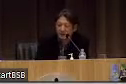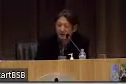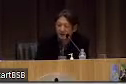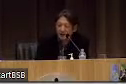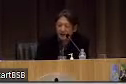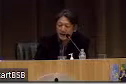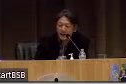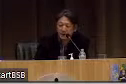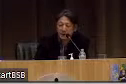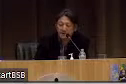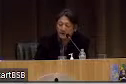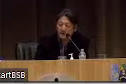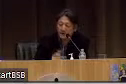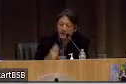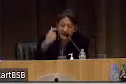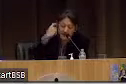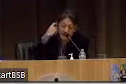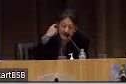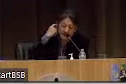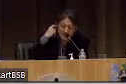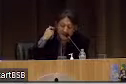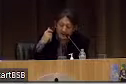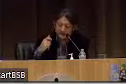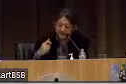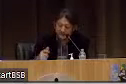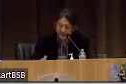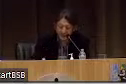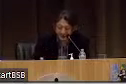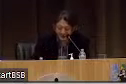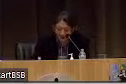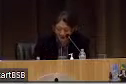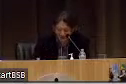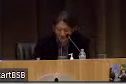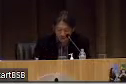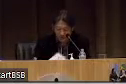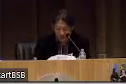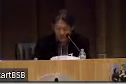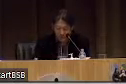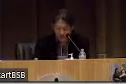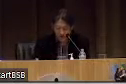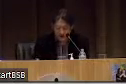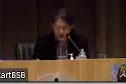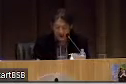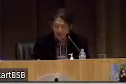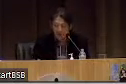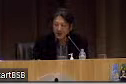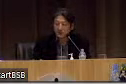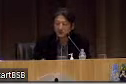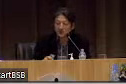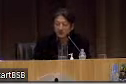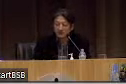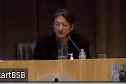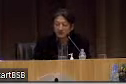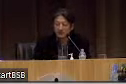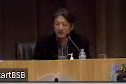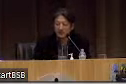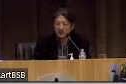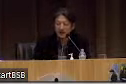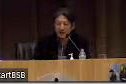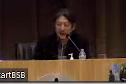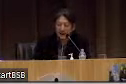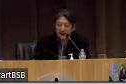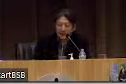for those kind of information in that moment. And another important work that we did was the monitoring work of